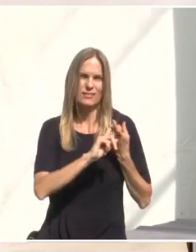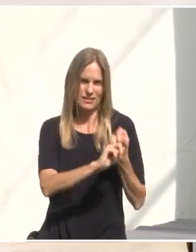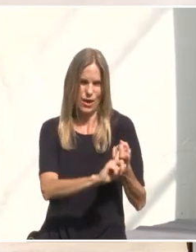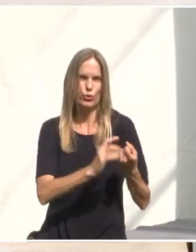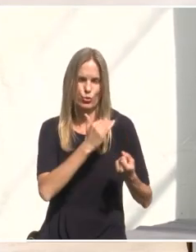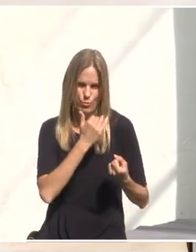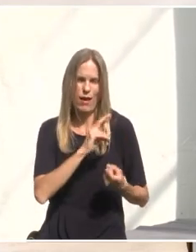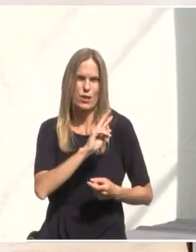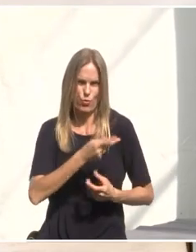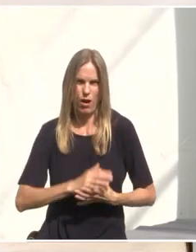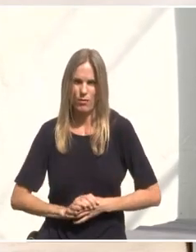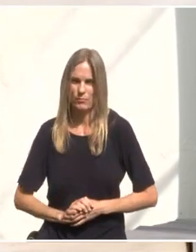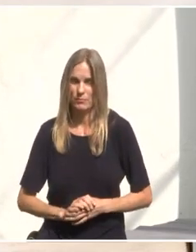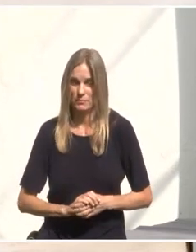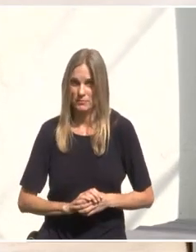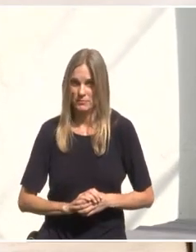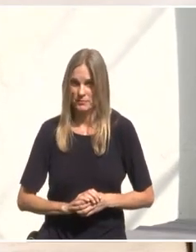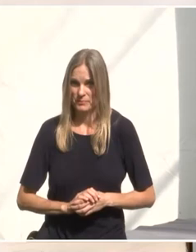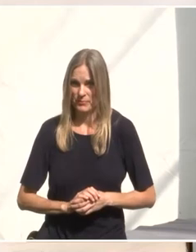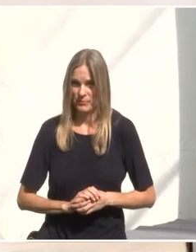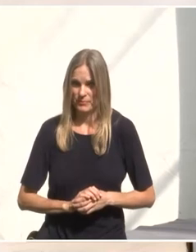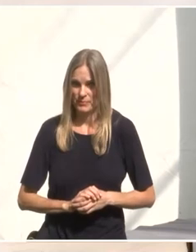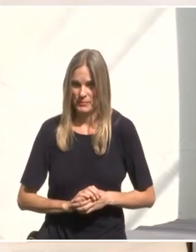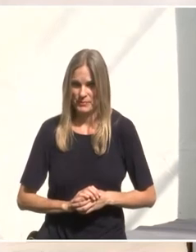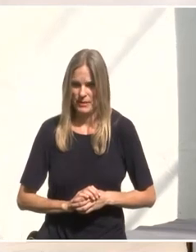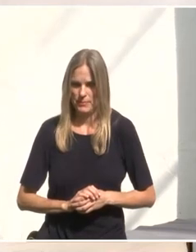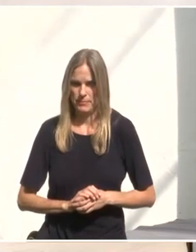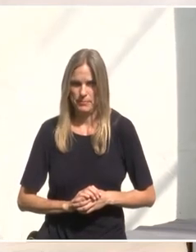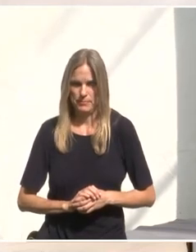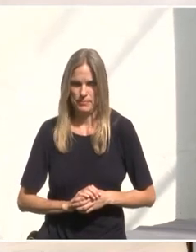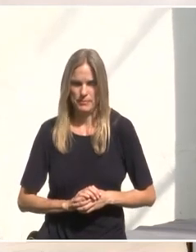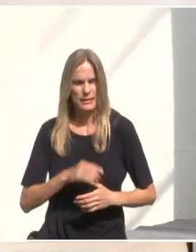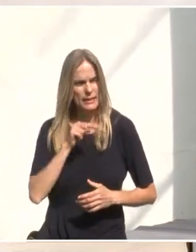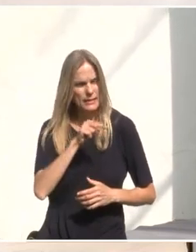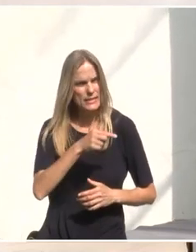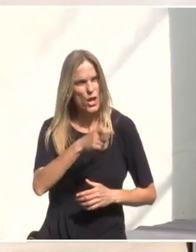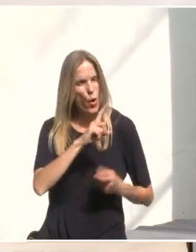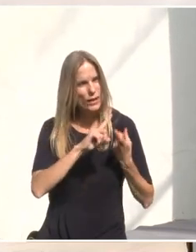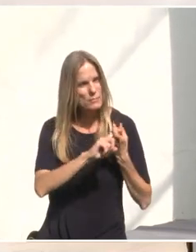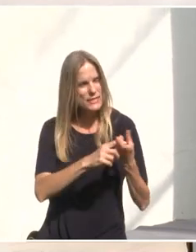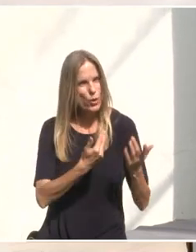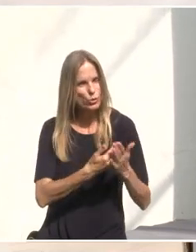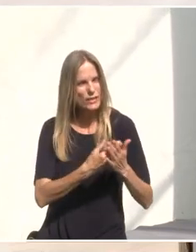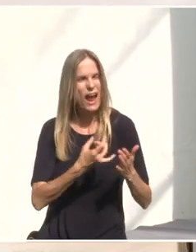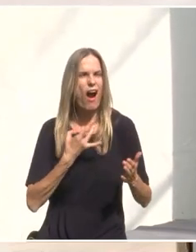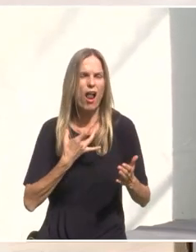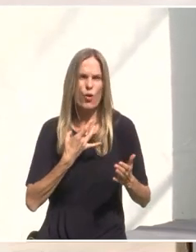This is really well sort of illustrated by alcohol consumption and alcohol deaths,